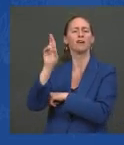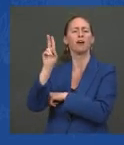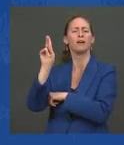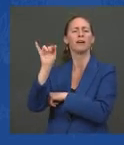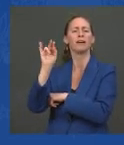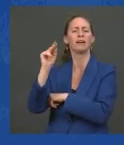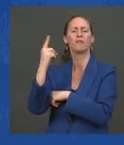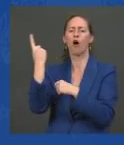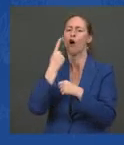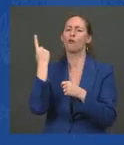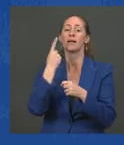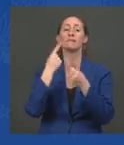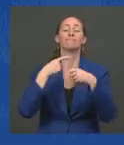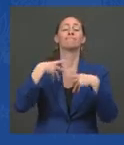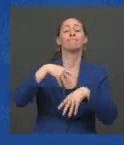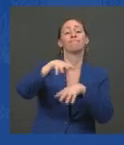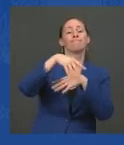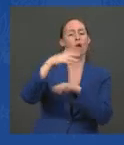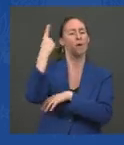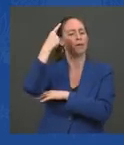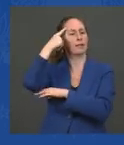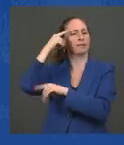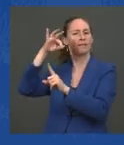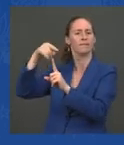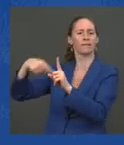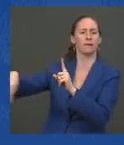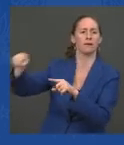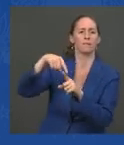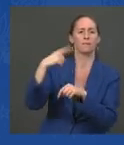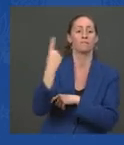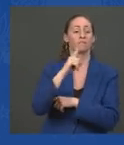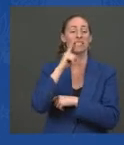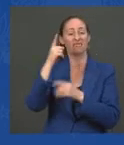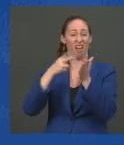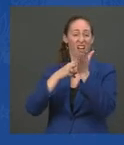marched and gave his life. Look, folks,